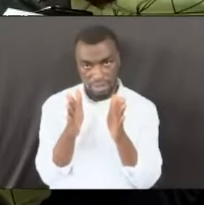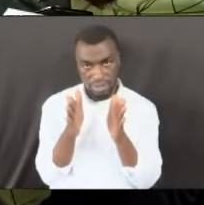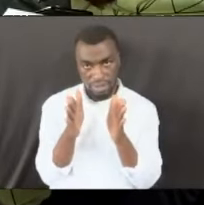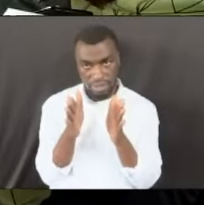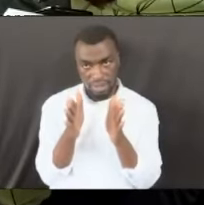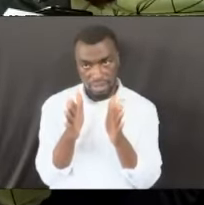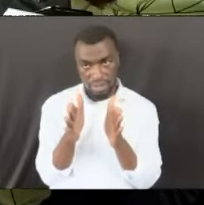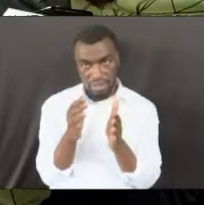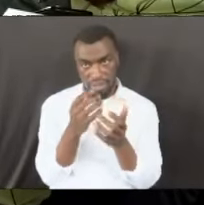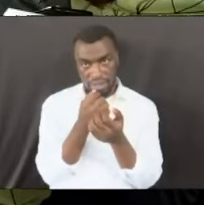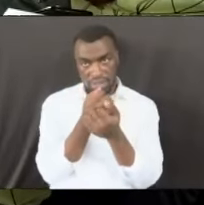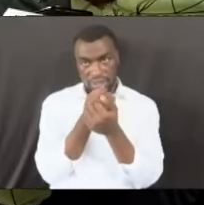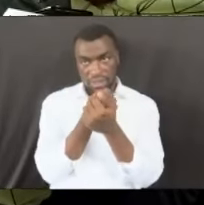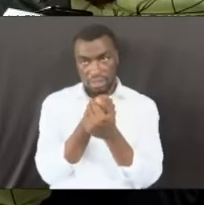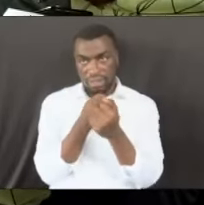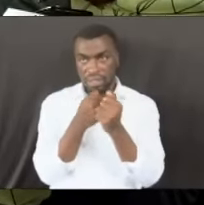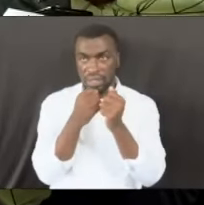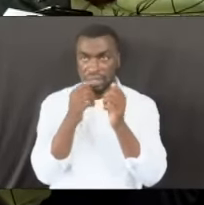Savior,